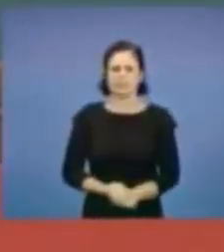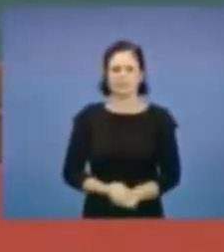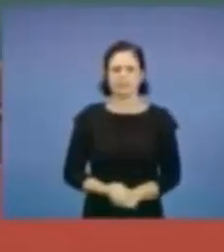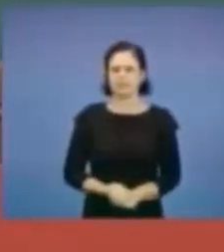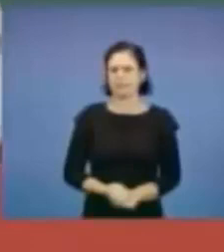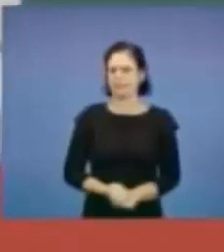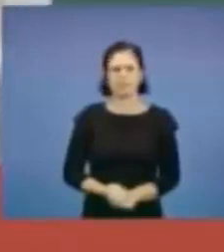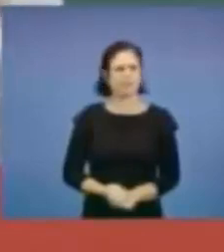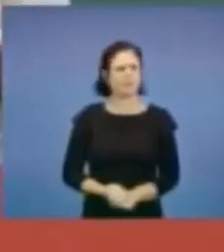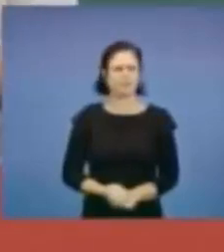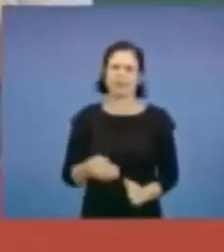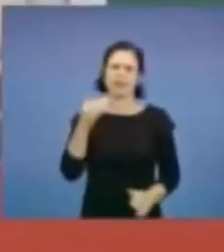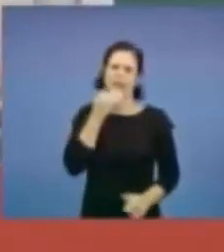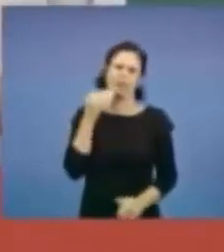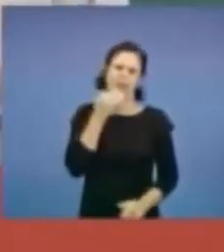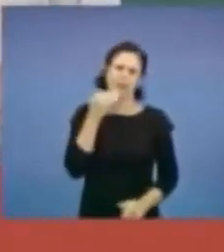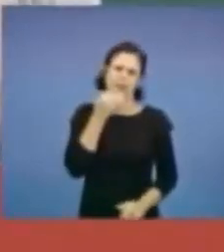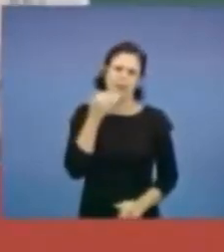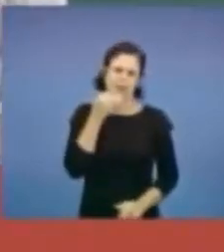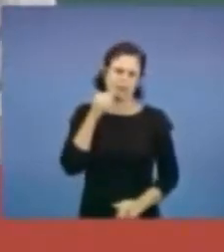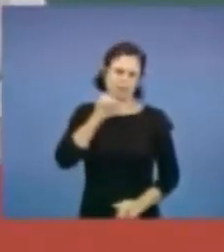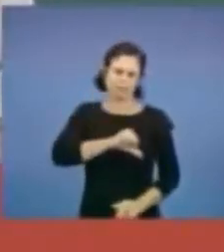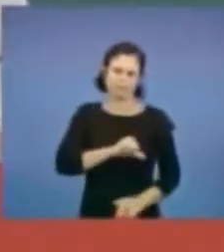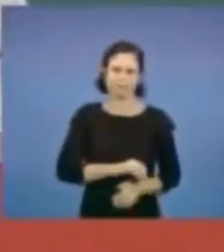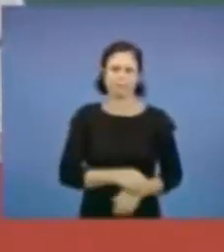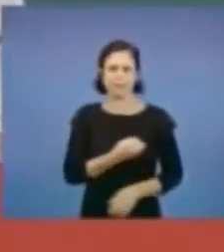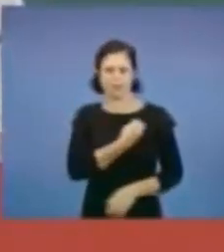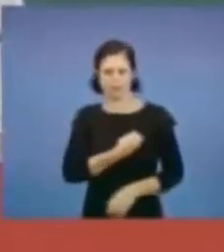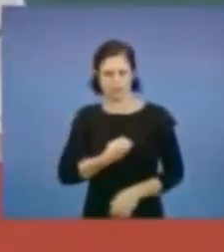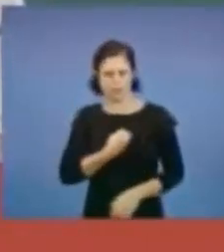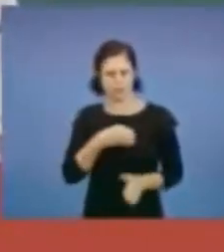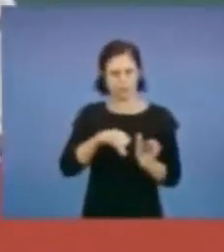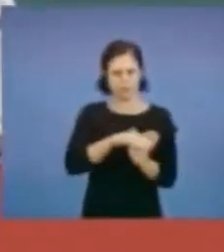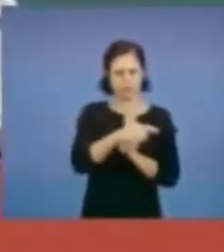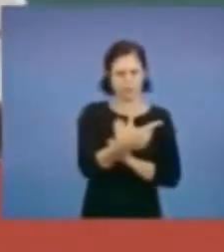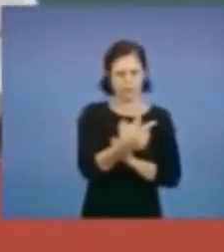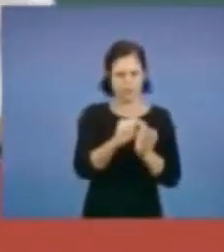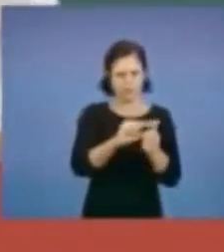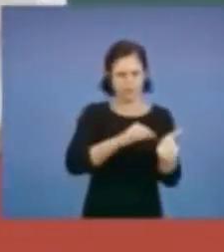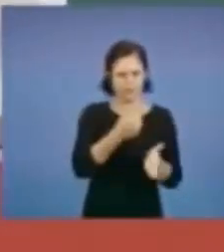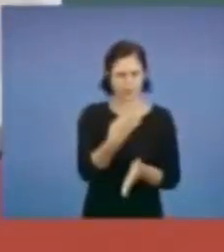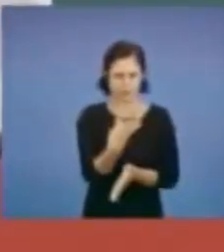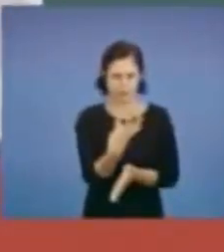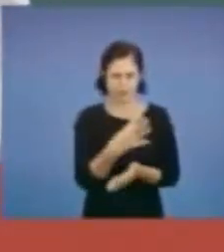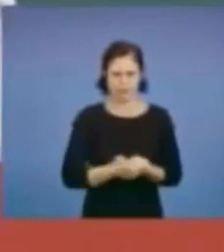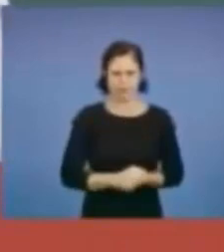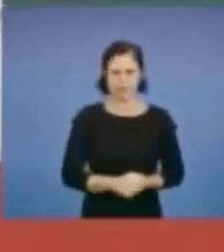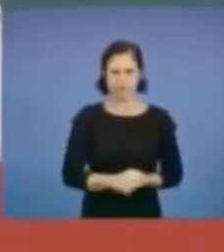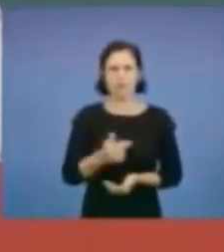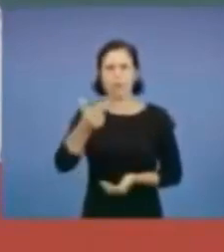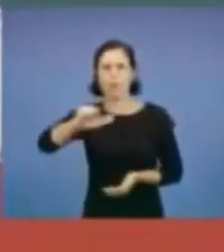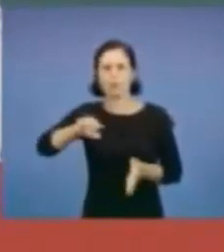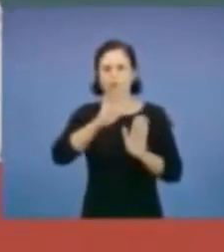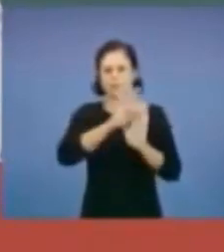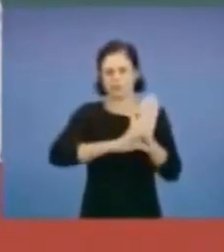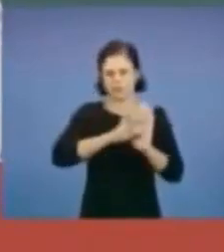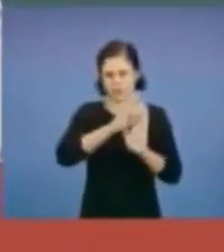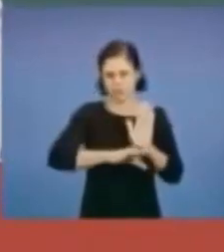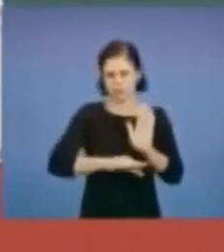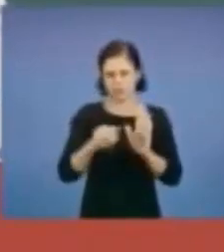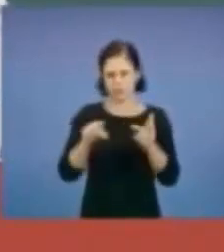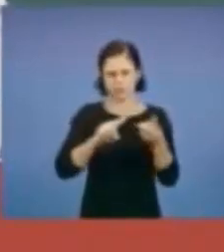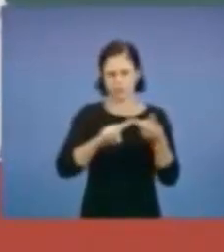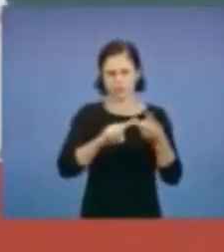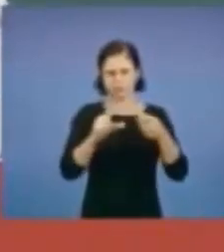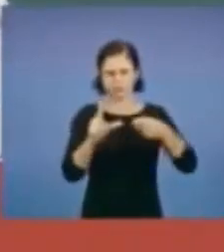John 20:14. So there was a problem. Everything is with a defect. John 20:14. The other